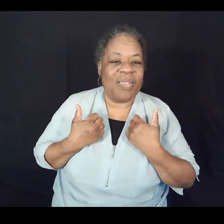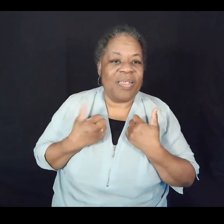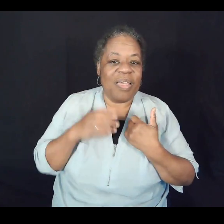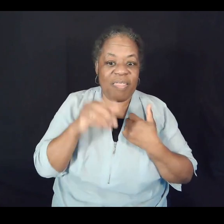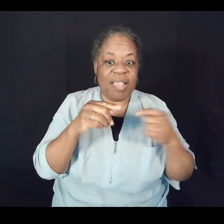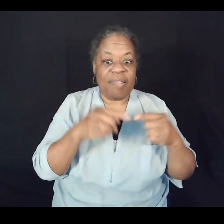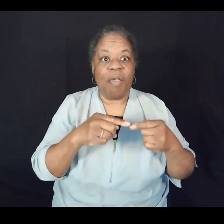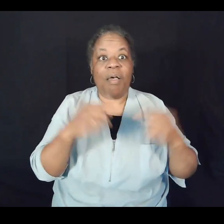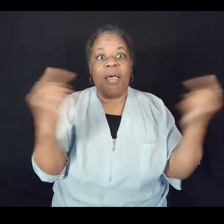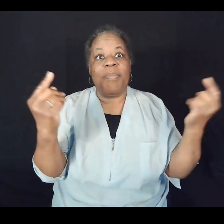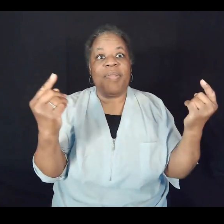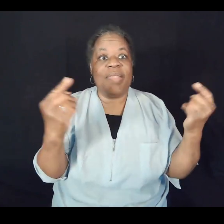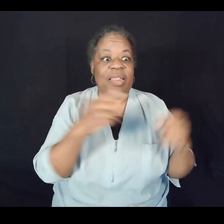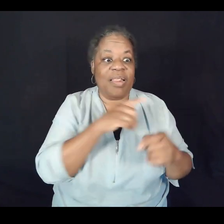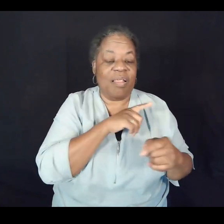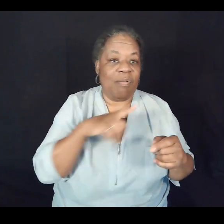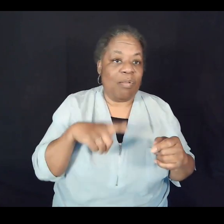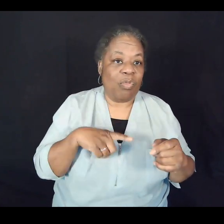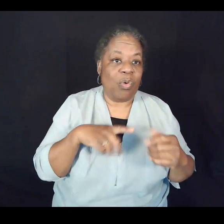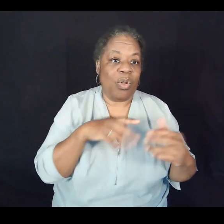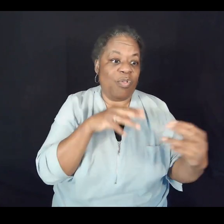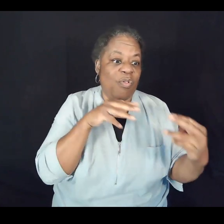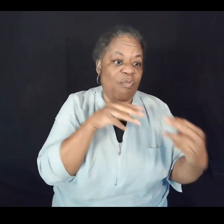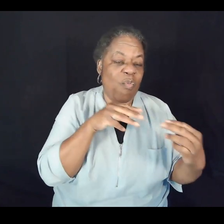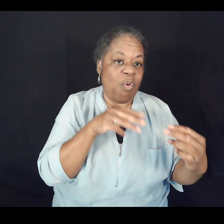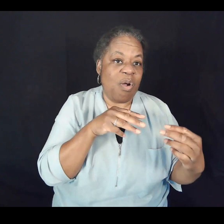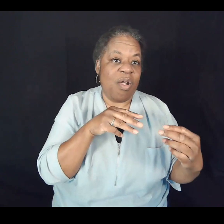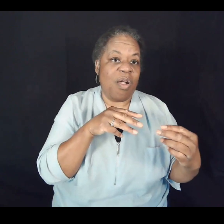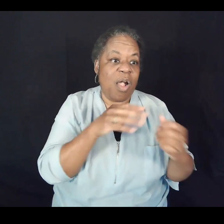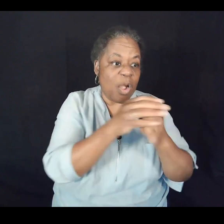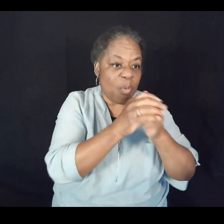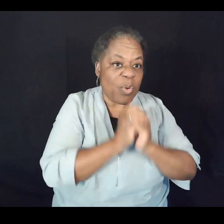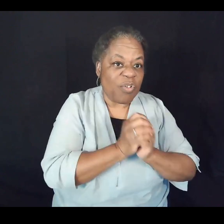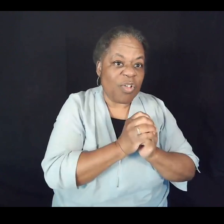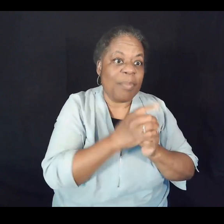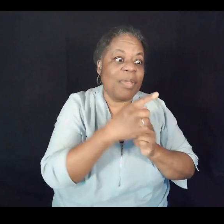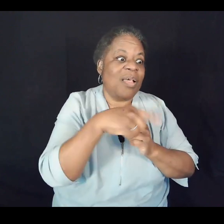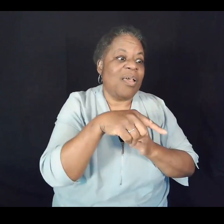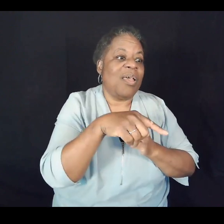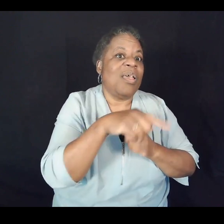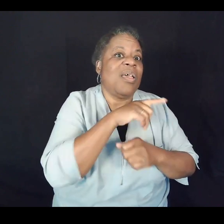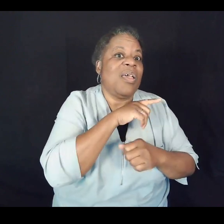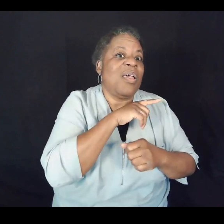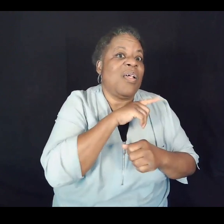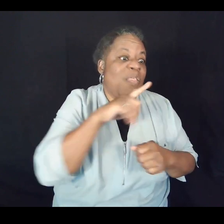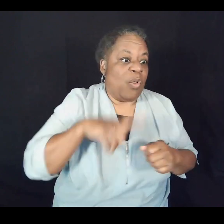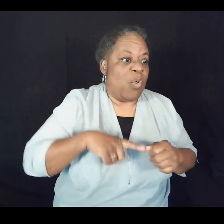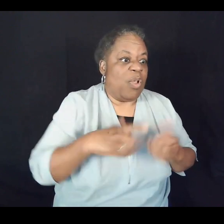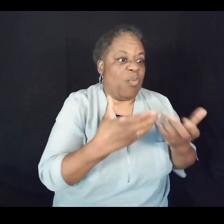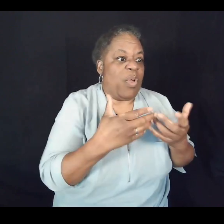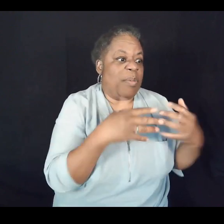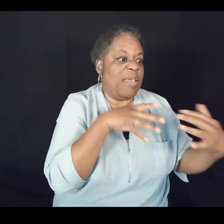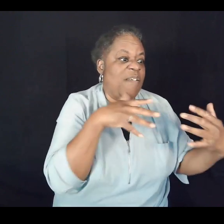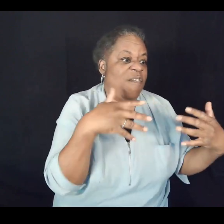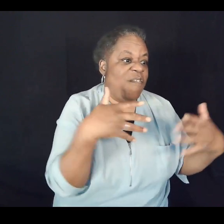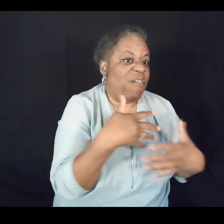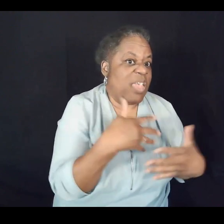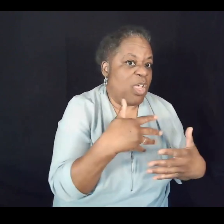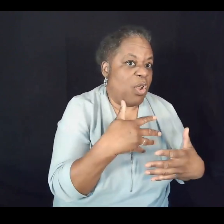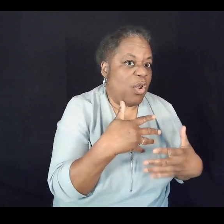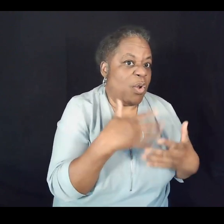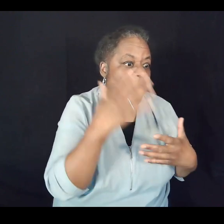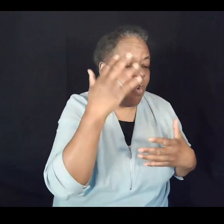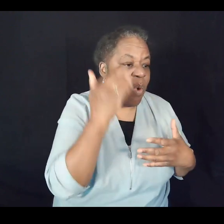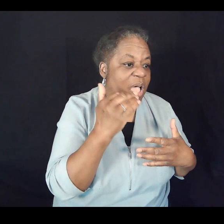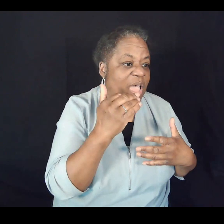Lords of War and the earthly lords are worshipped. They want to be feared so that people can be controlled. Here in John's